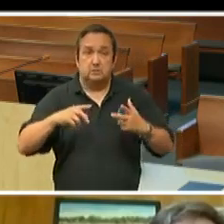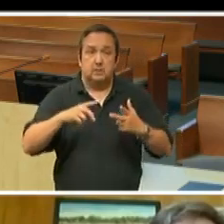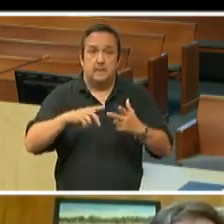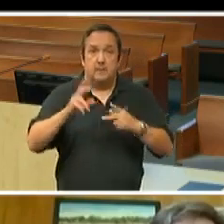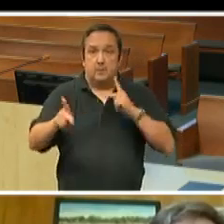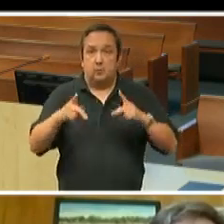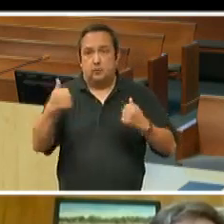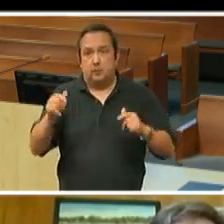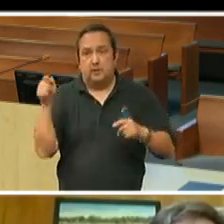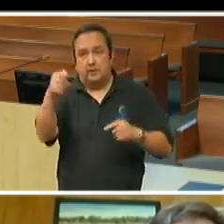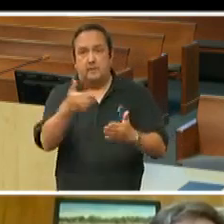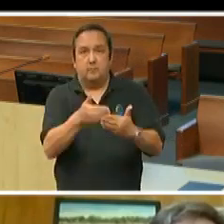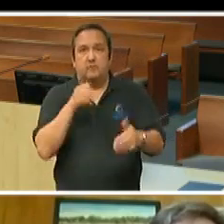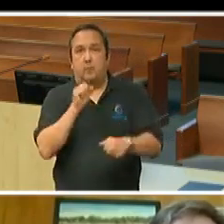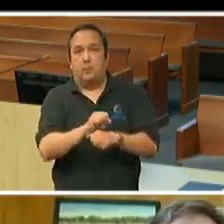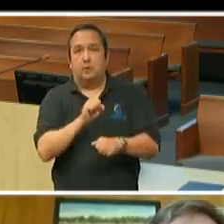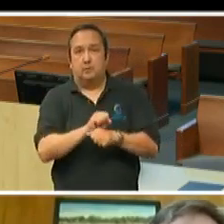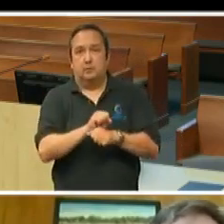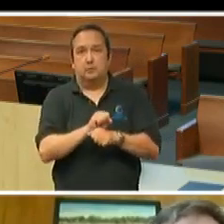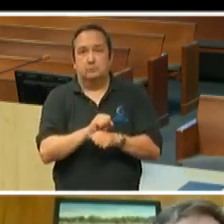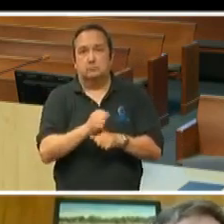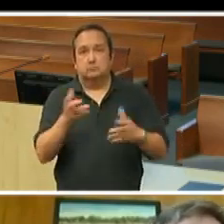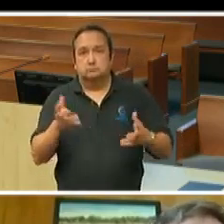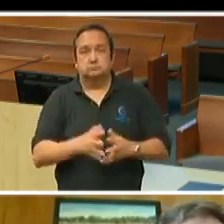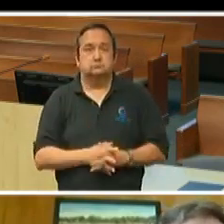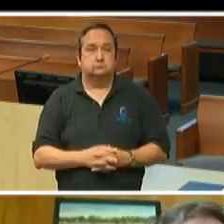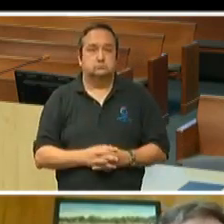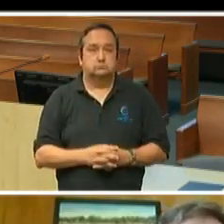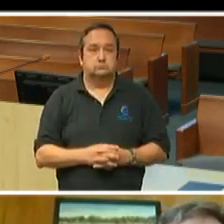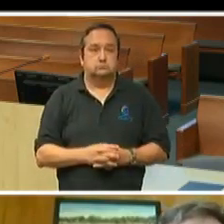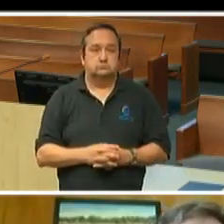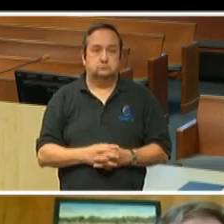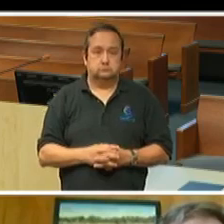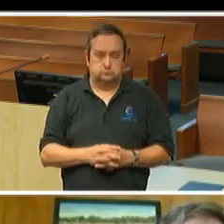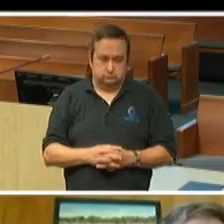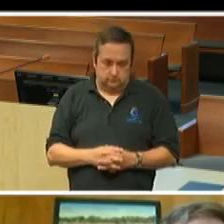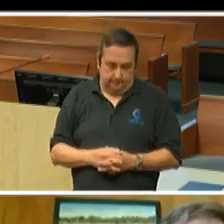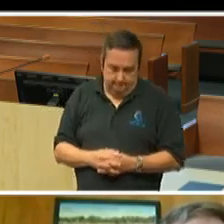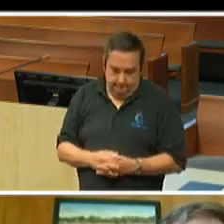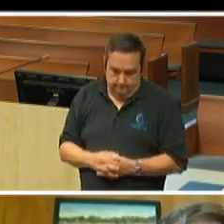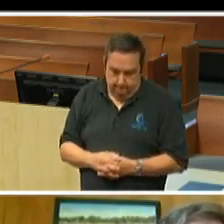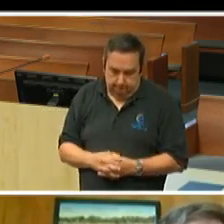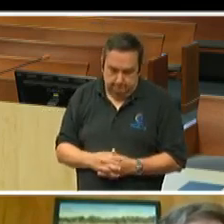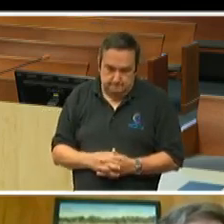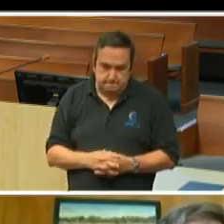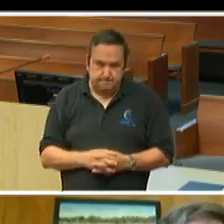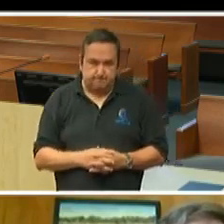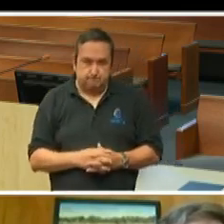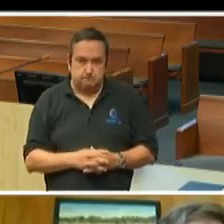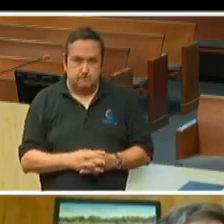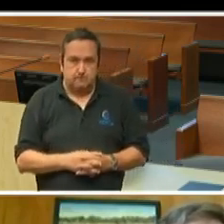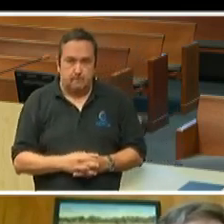trying to get there before work. What I would tweak that this way,